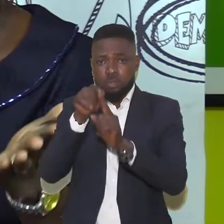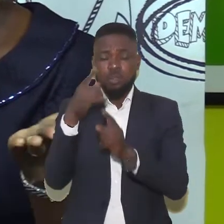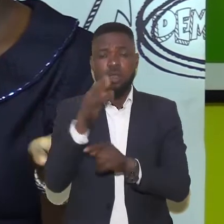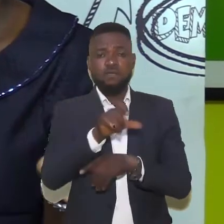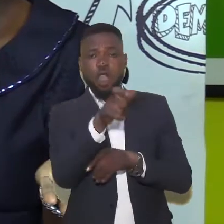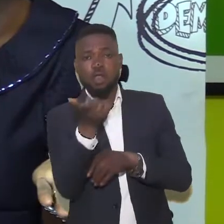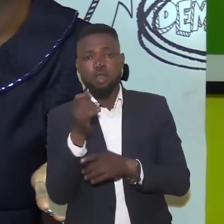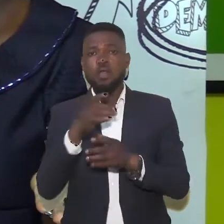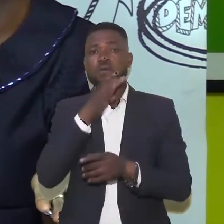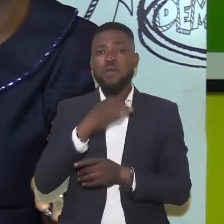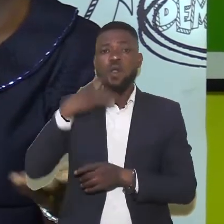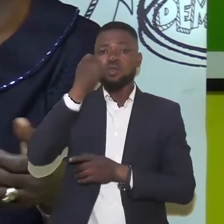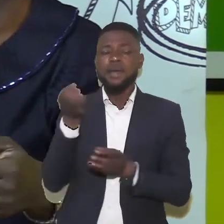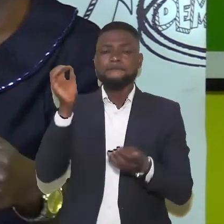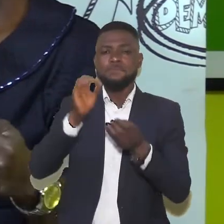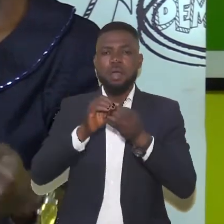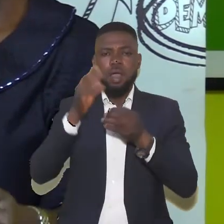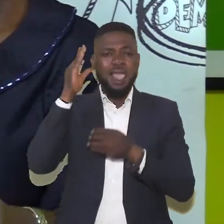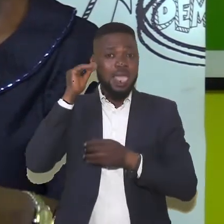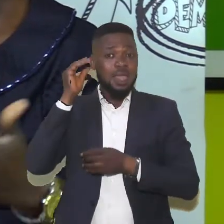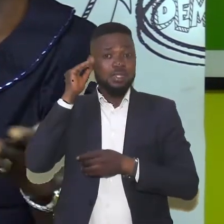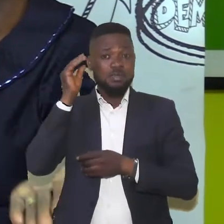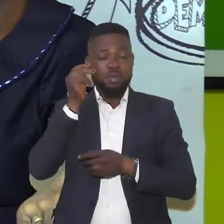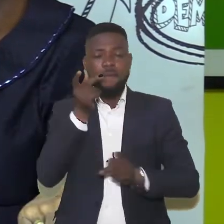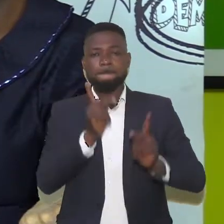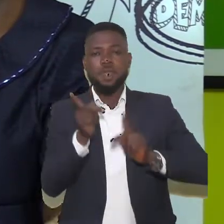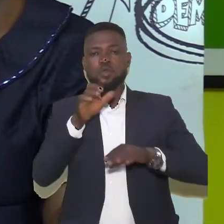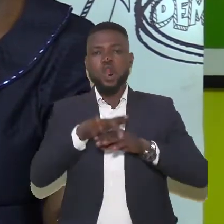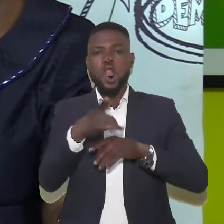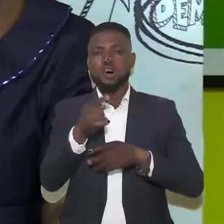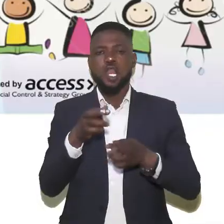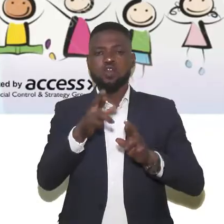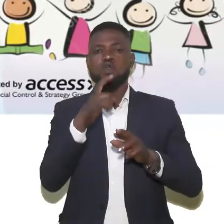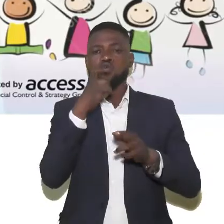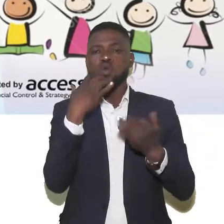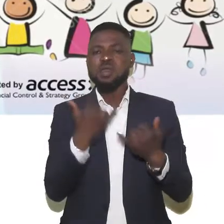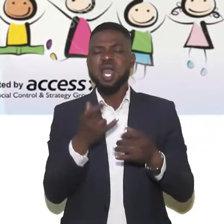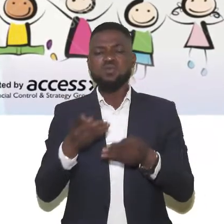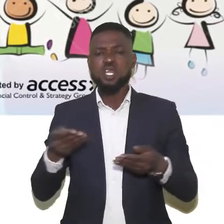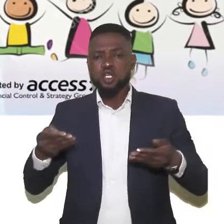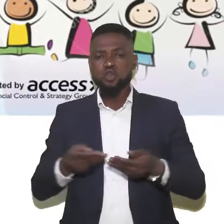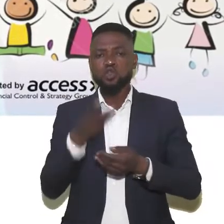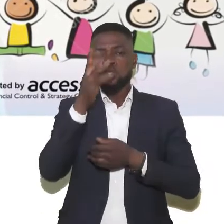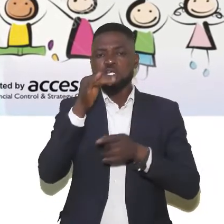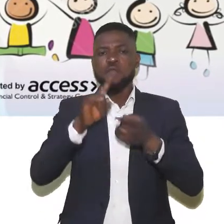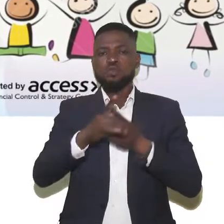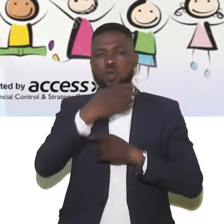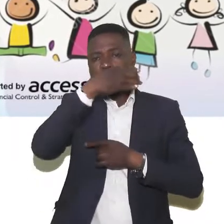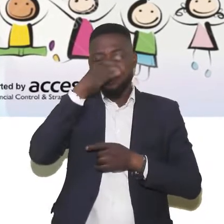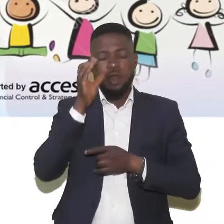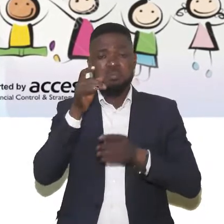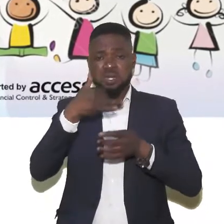other older, more experienced people on the road who now introduce him